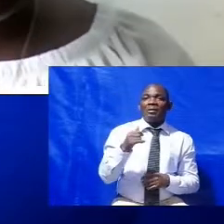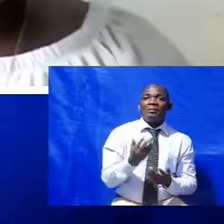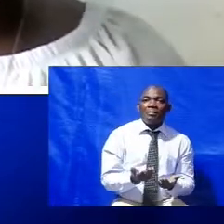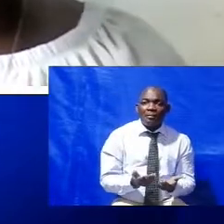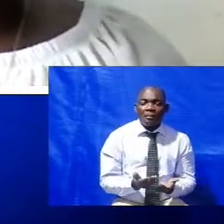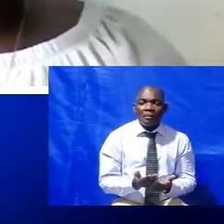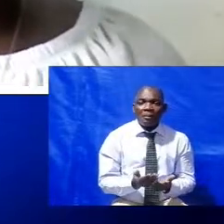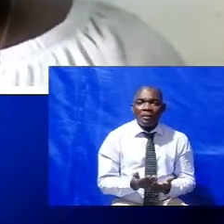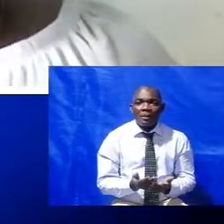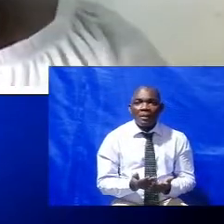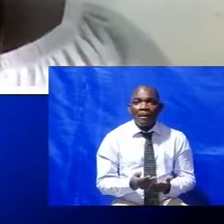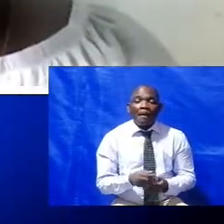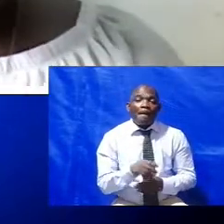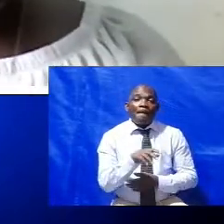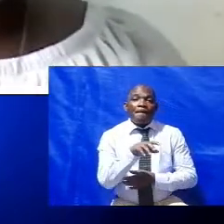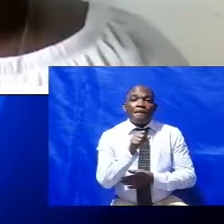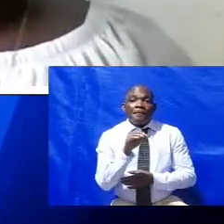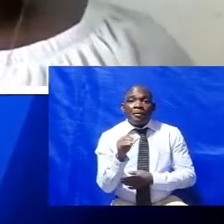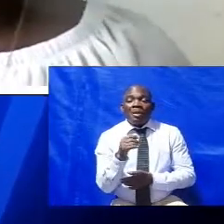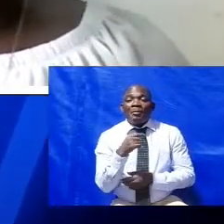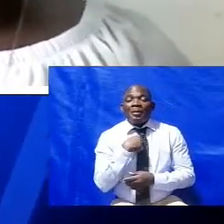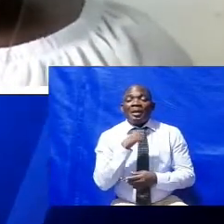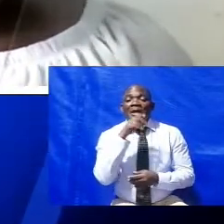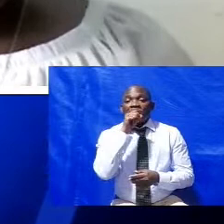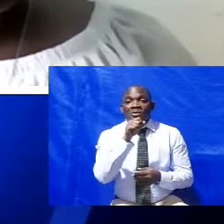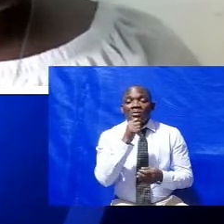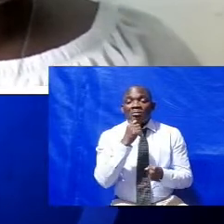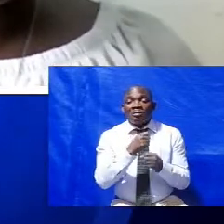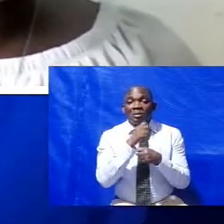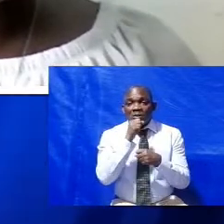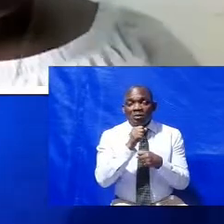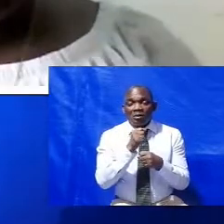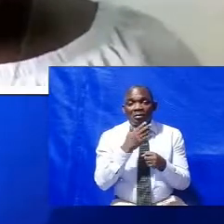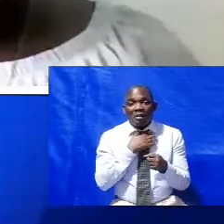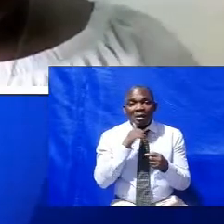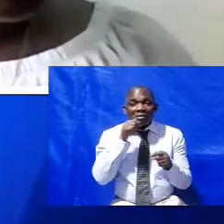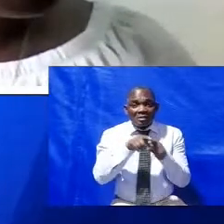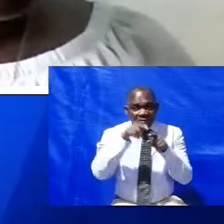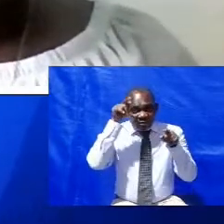up and I'm able to afford 1, 2, 3 things. So I ensure that